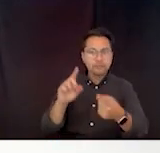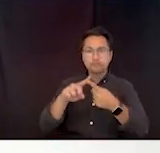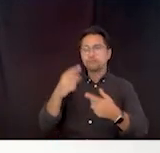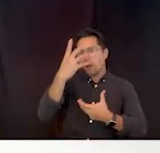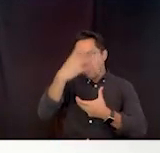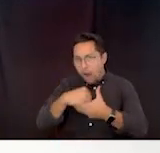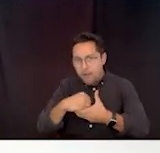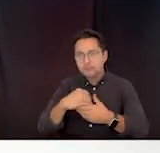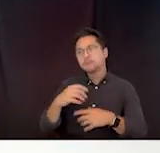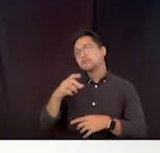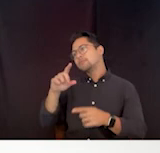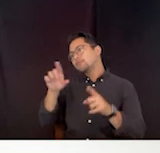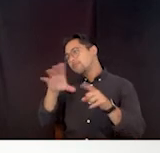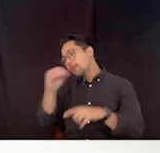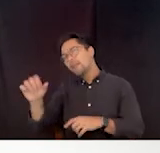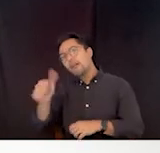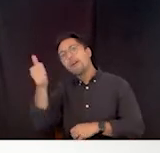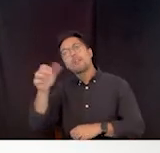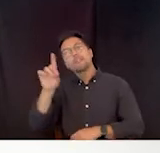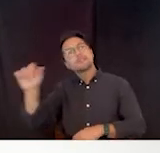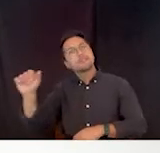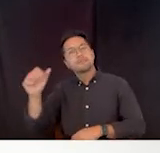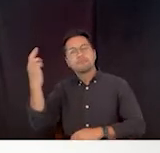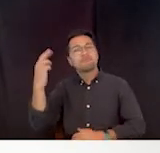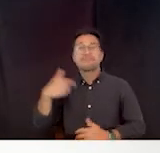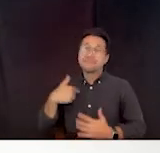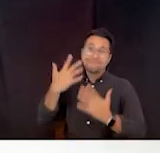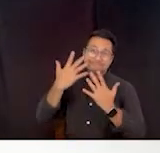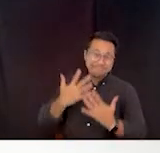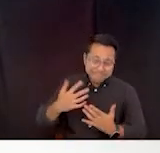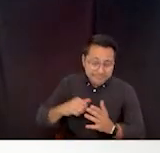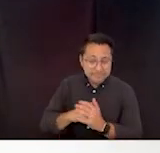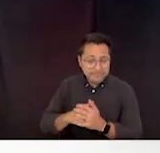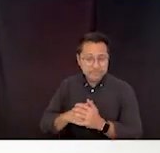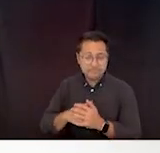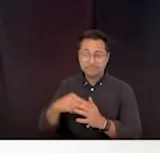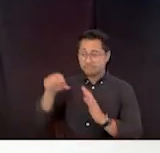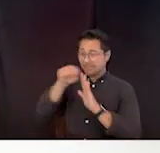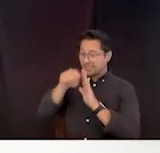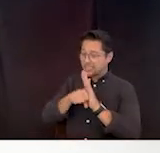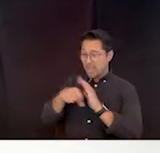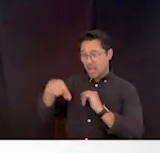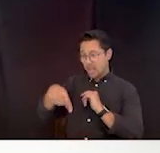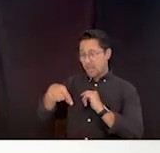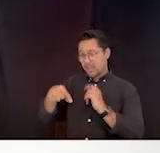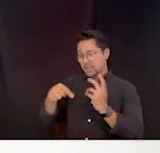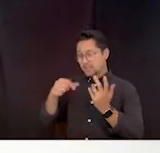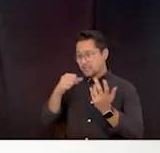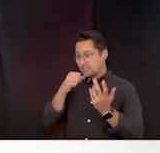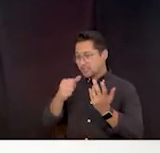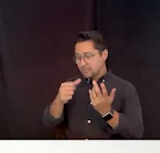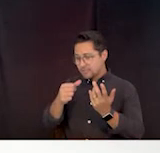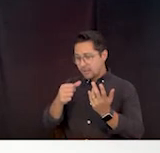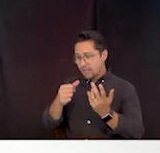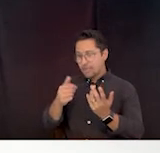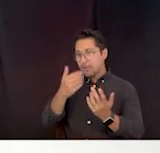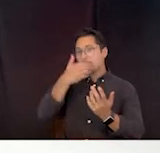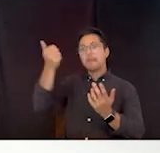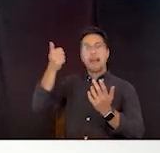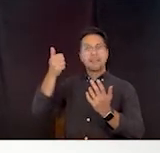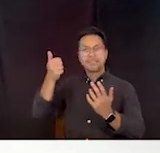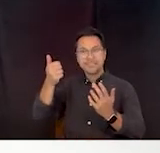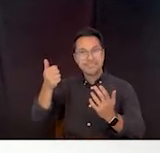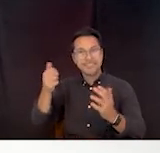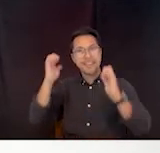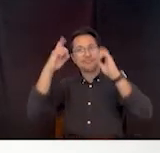other disabilities, and because unfortunately the state has not got all of the best educated